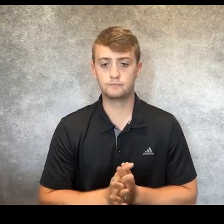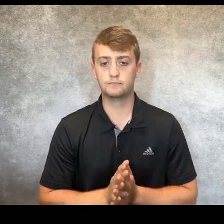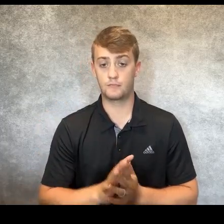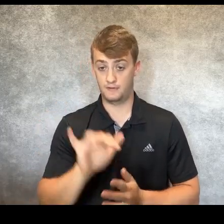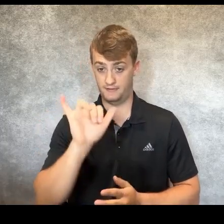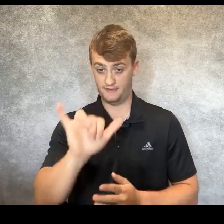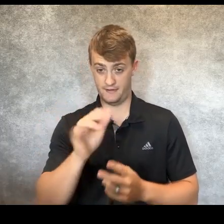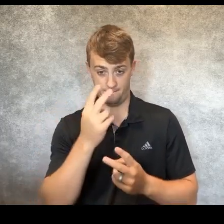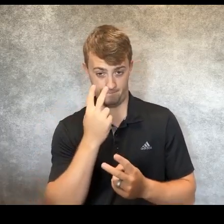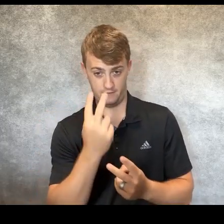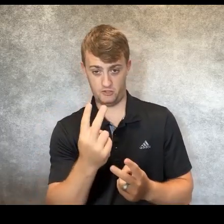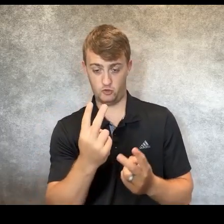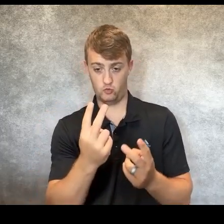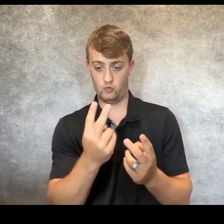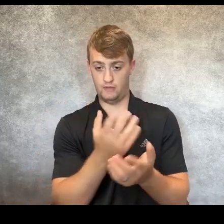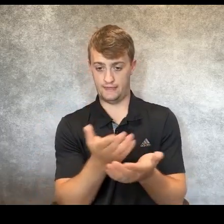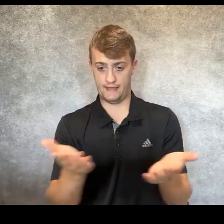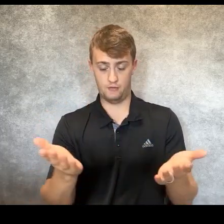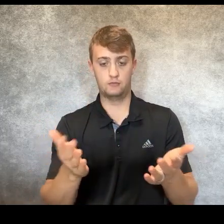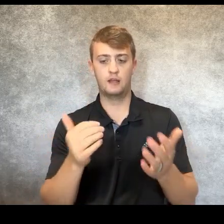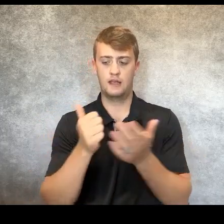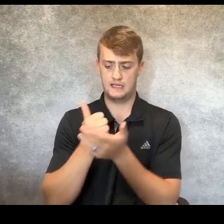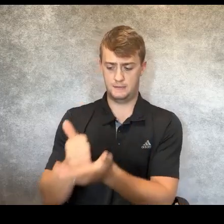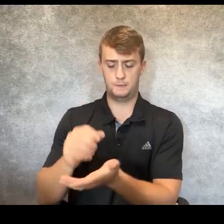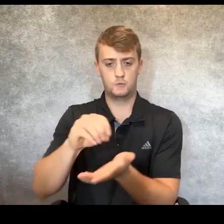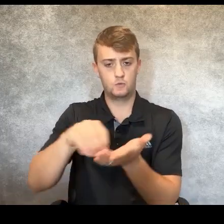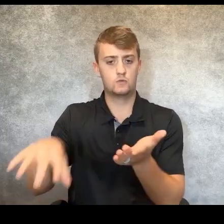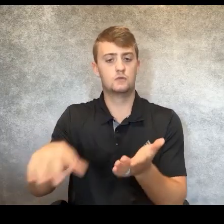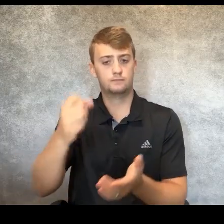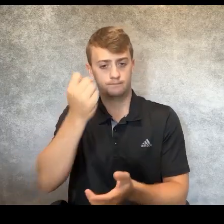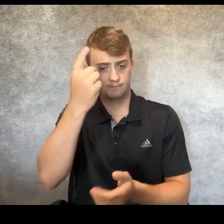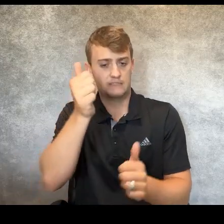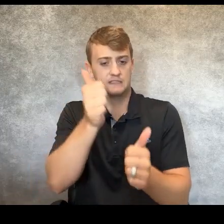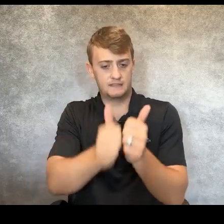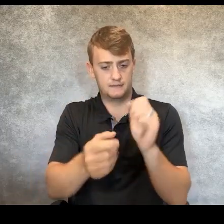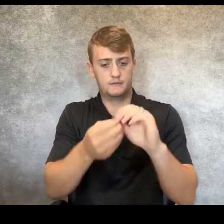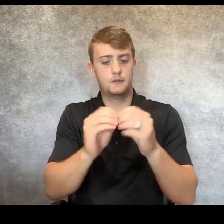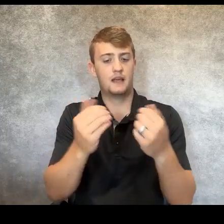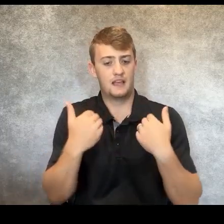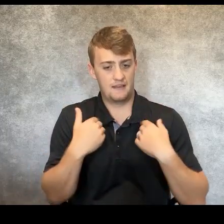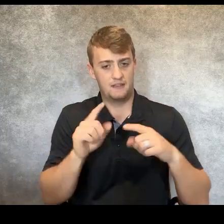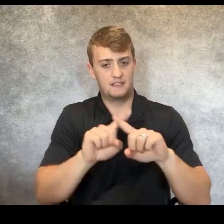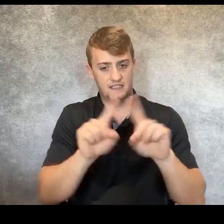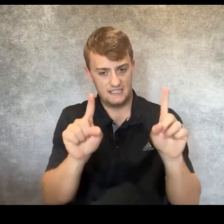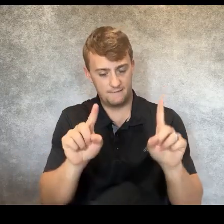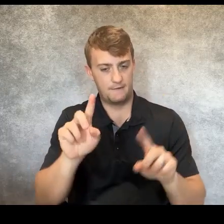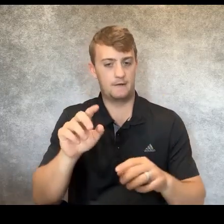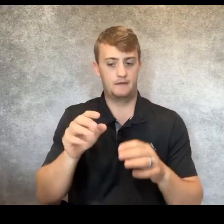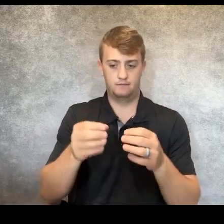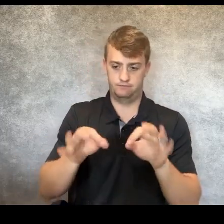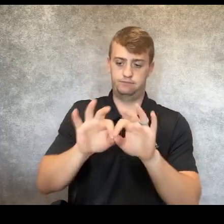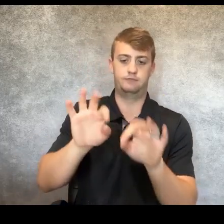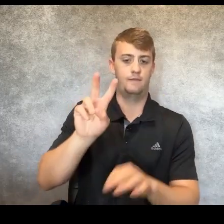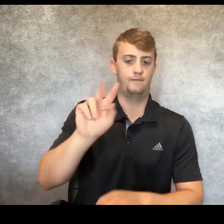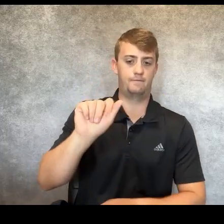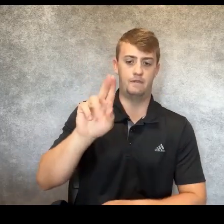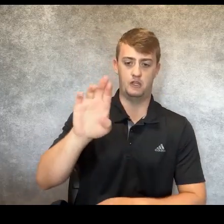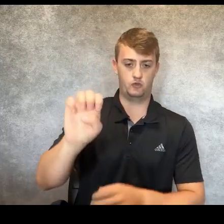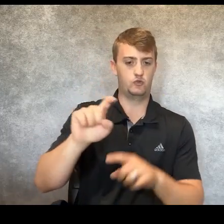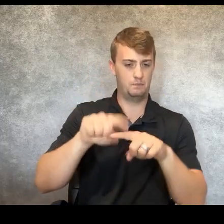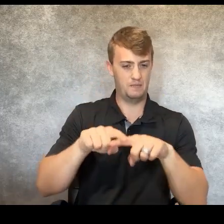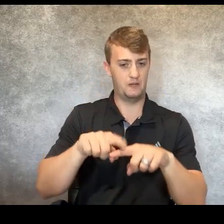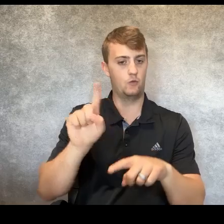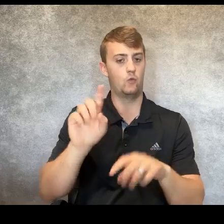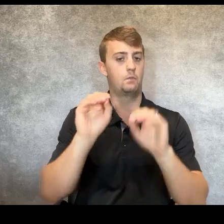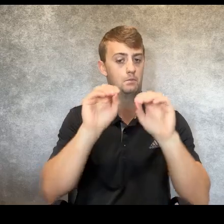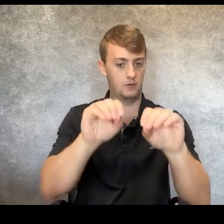This visual layout helps students understand that each digit has a different value depending on its place. A